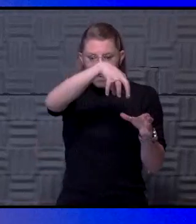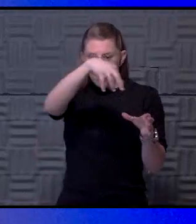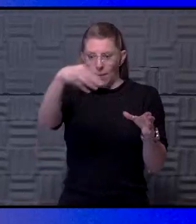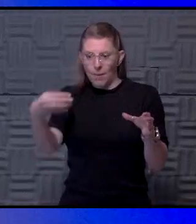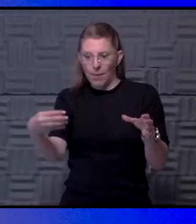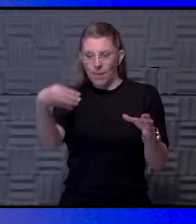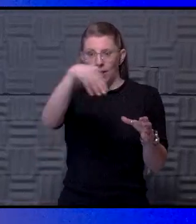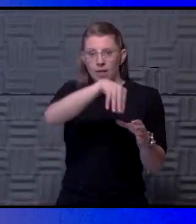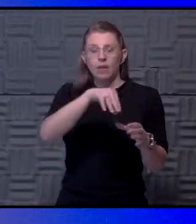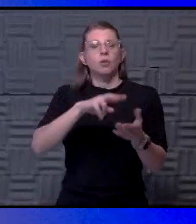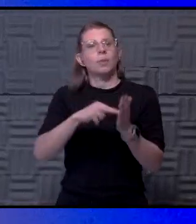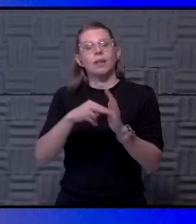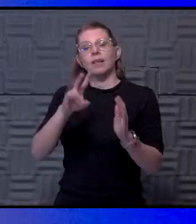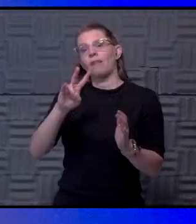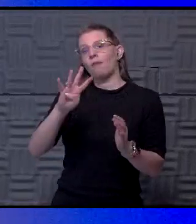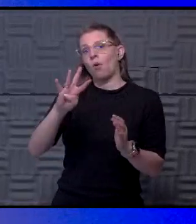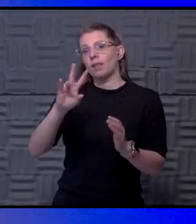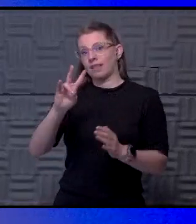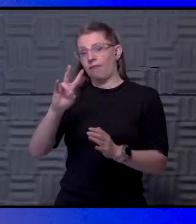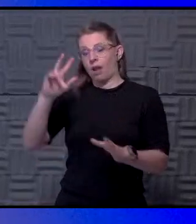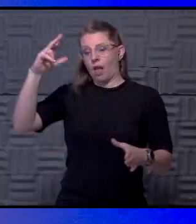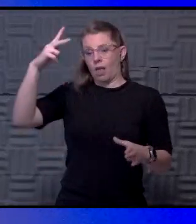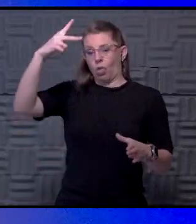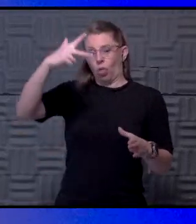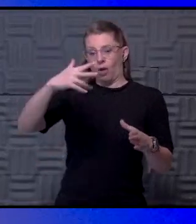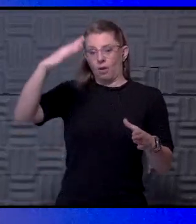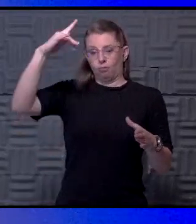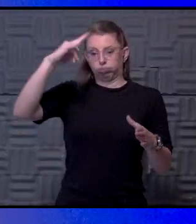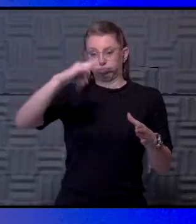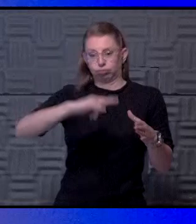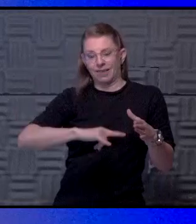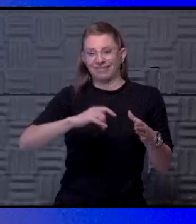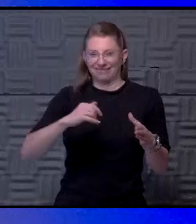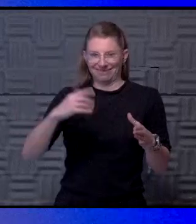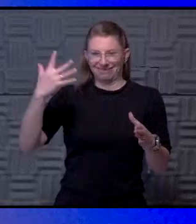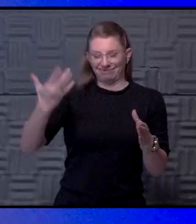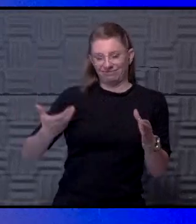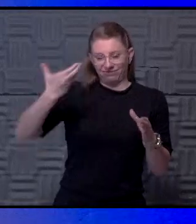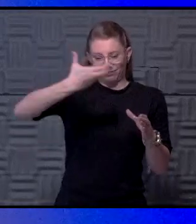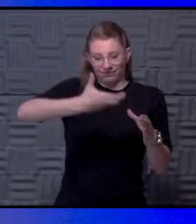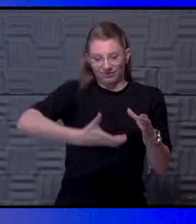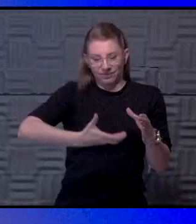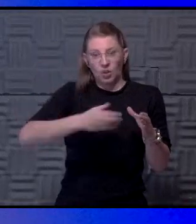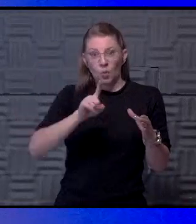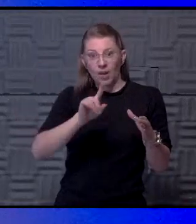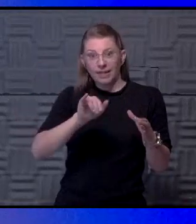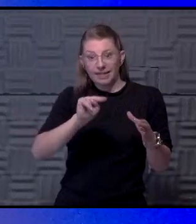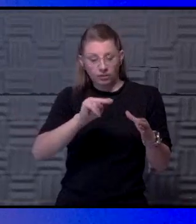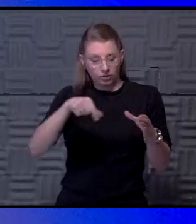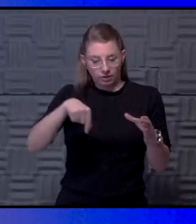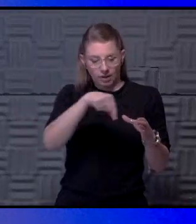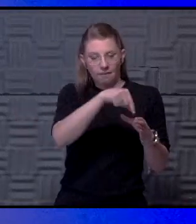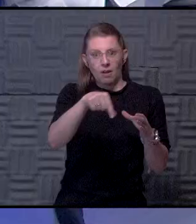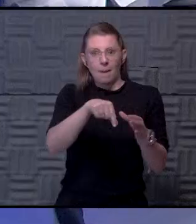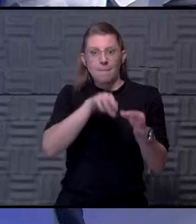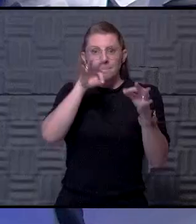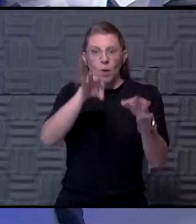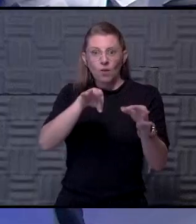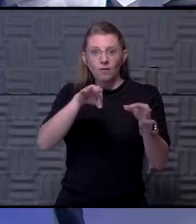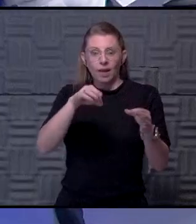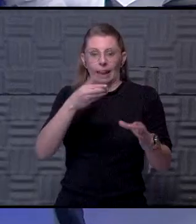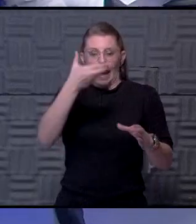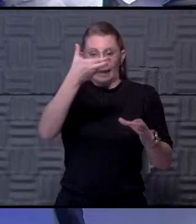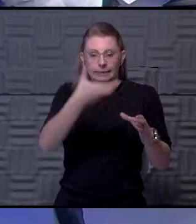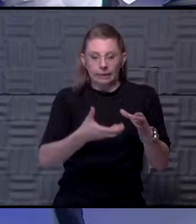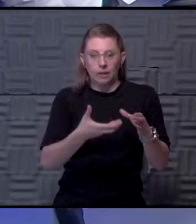lowering a impressive. 747 into this hole in the ground with an inch to spare on every side, and it has to be a perfect landing. Impressive. Okay.